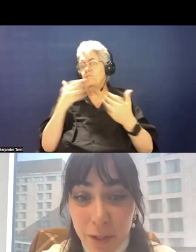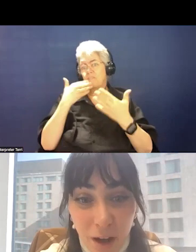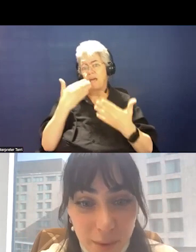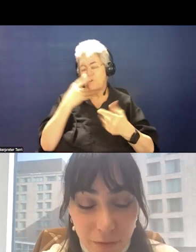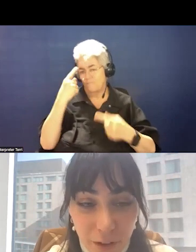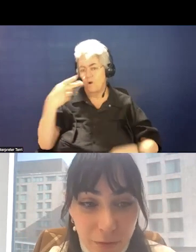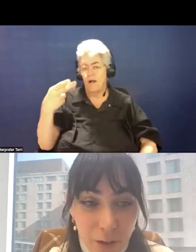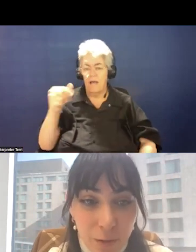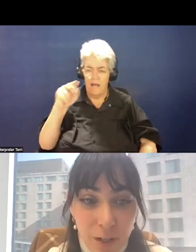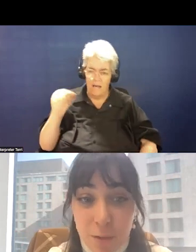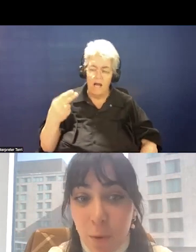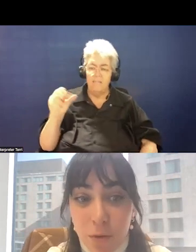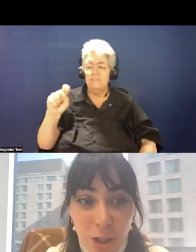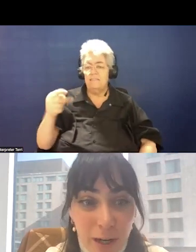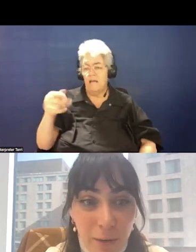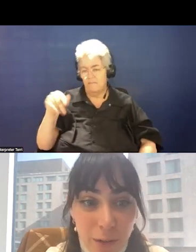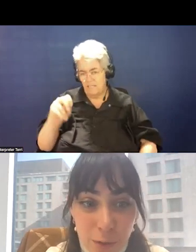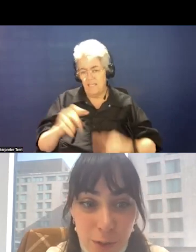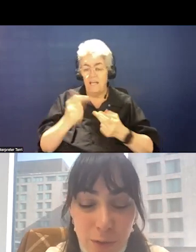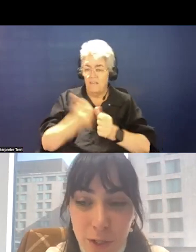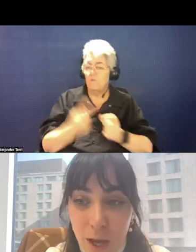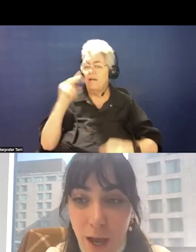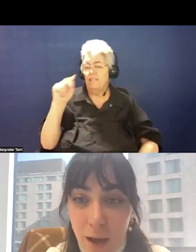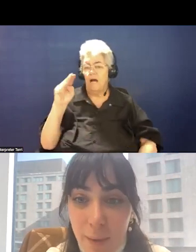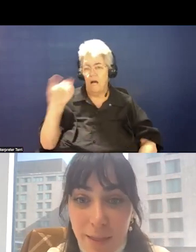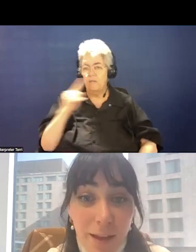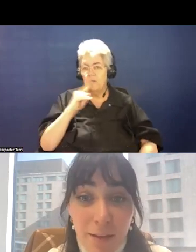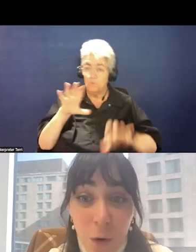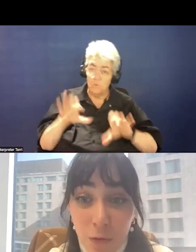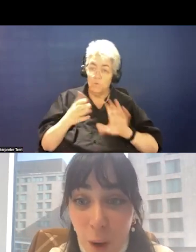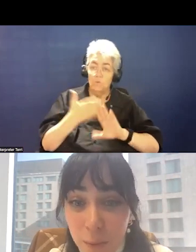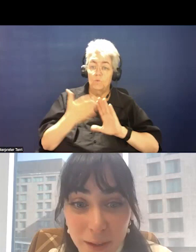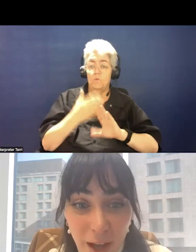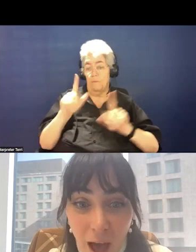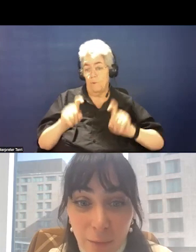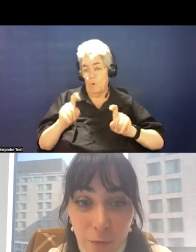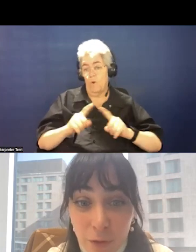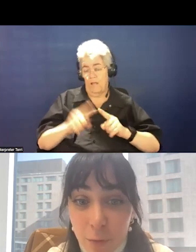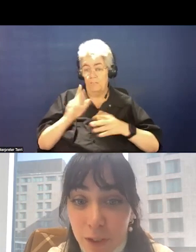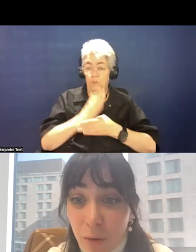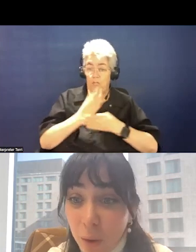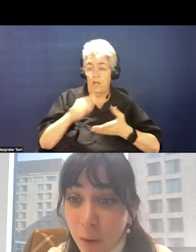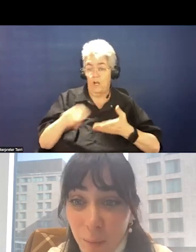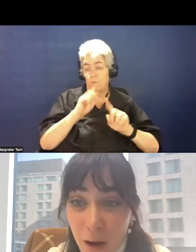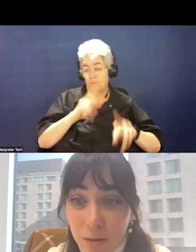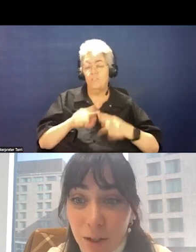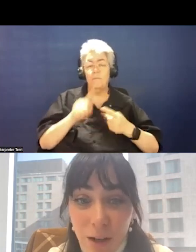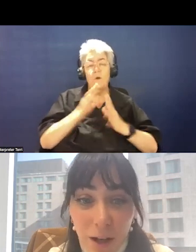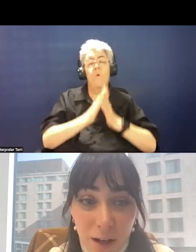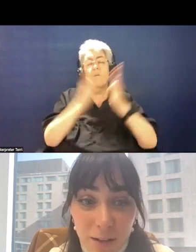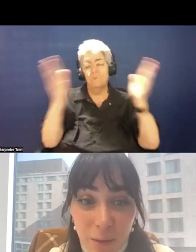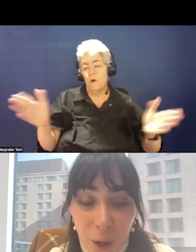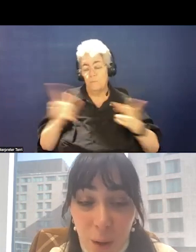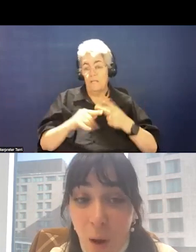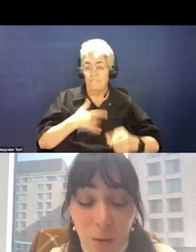and everyone at NAMI for running this poll and sharing out these results. I think overwhelmingly, I feel really good about